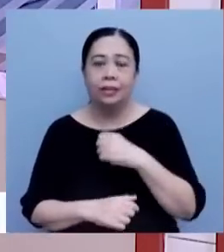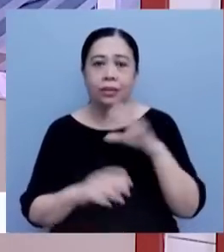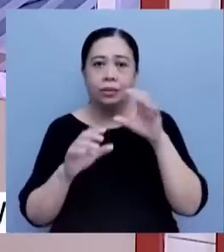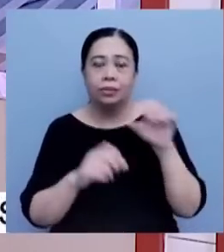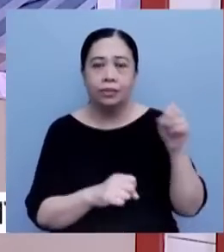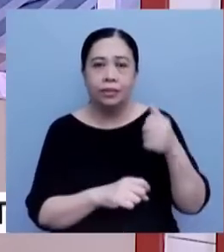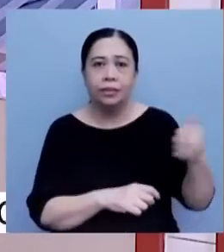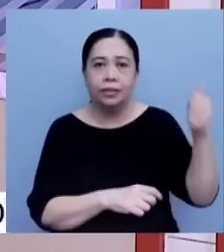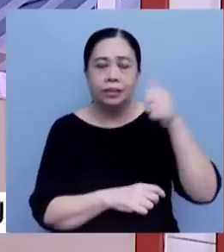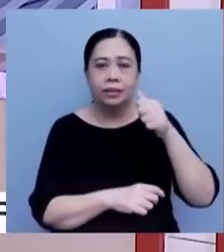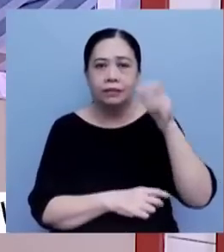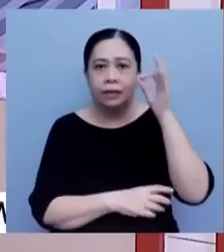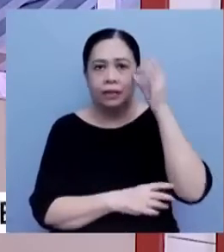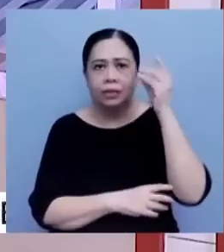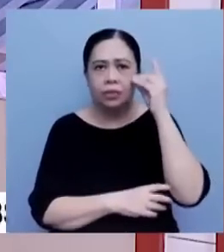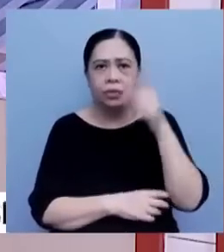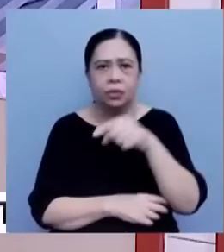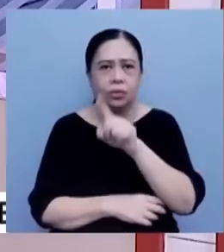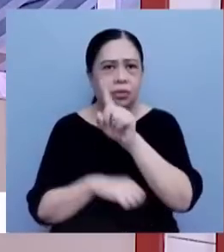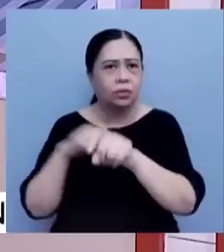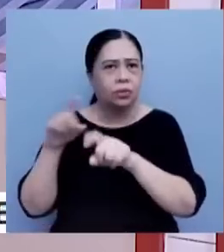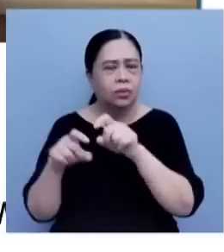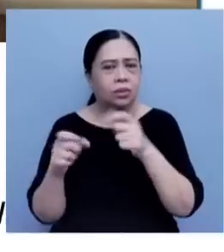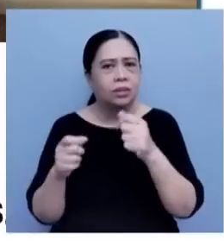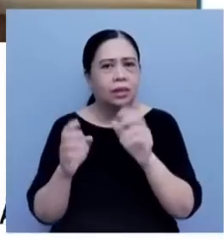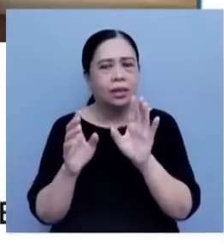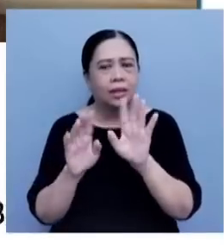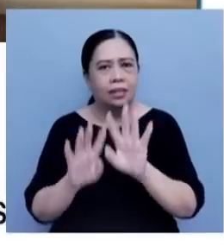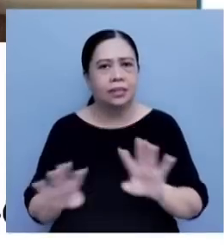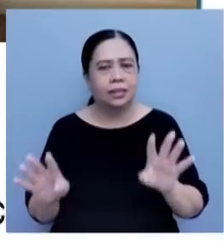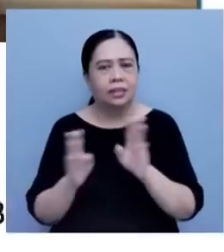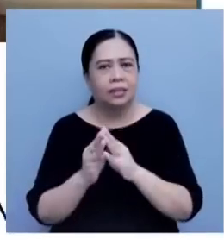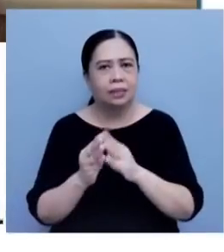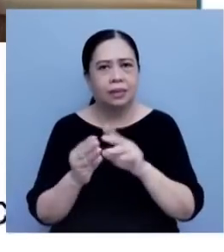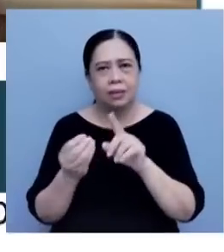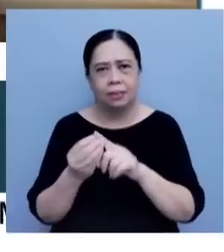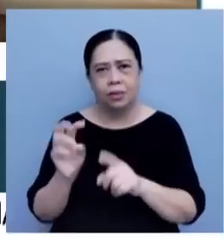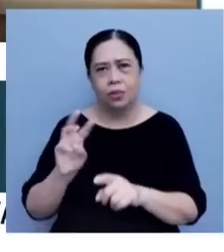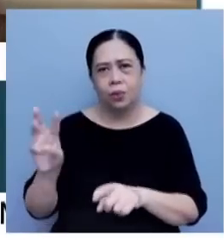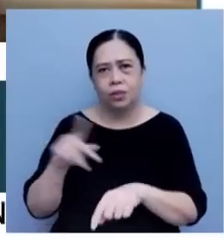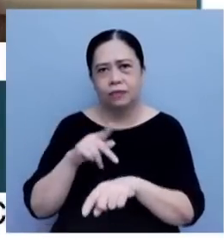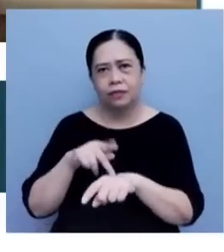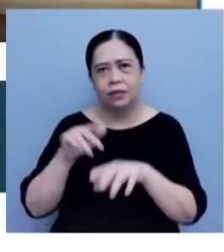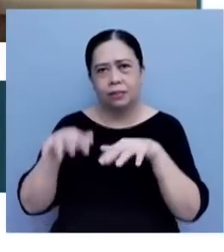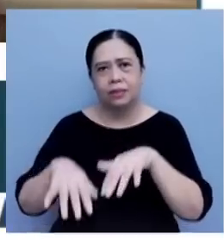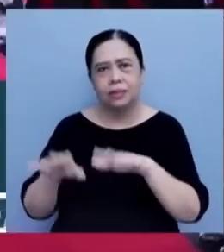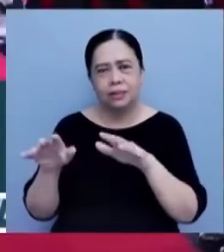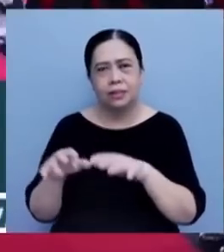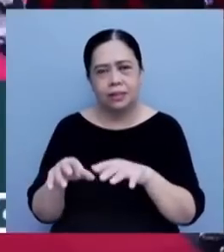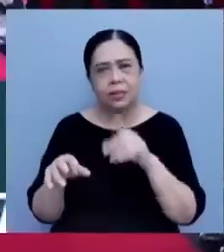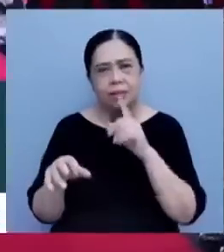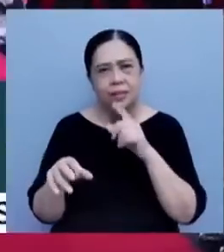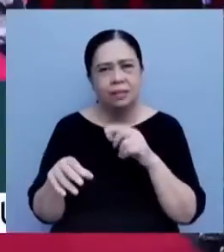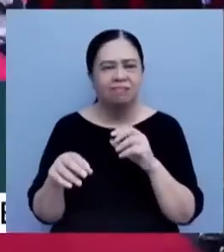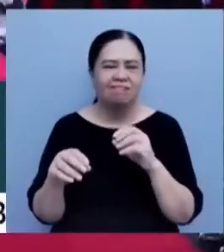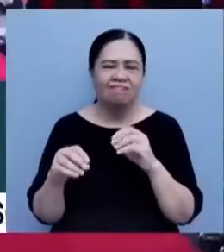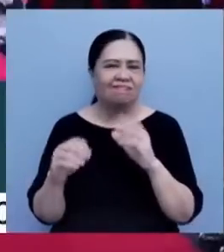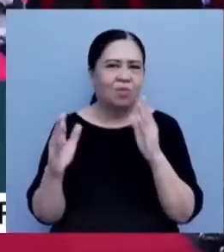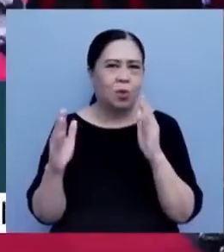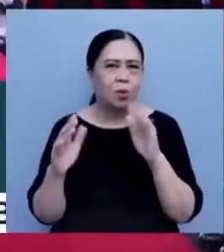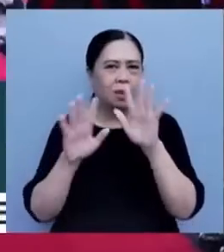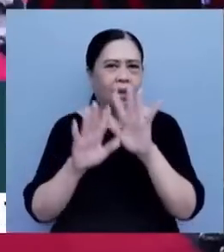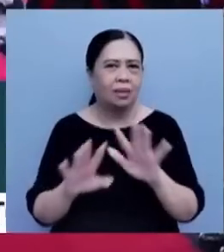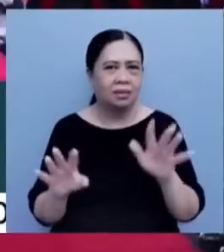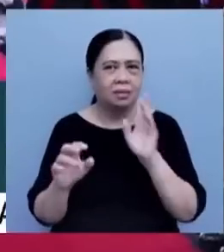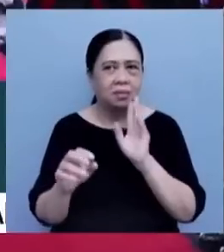from President Marcos during the ASEAN summit on the West Philippine Sea issue. Drilon admits there's little hope ASEAN would take a stand